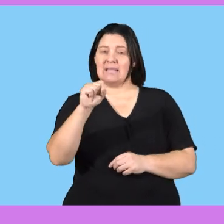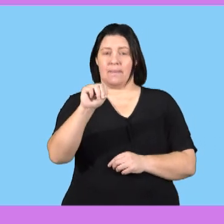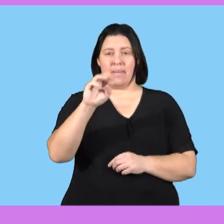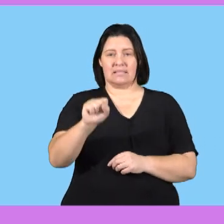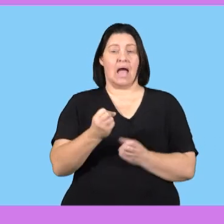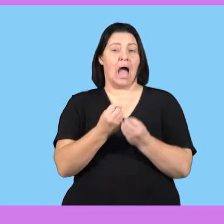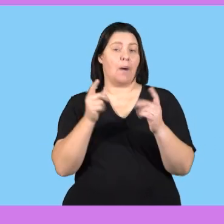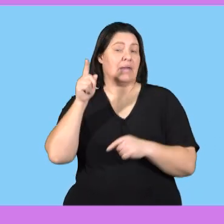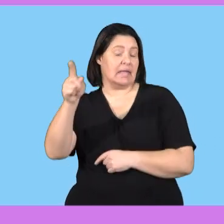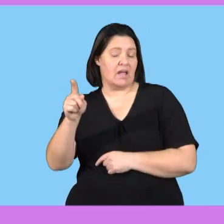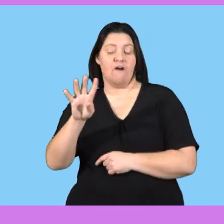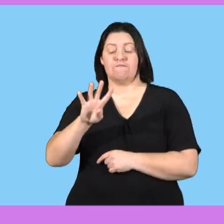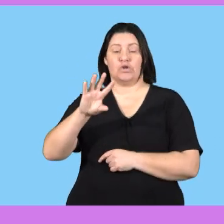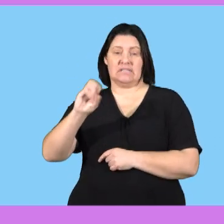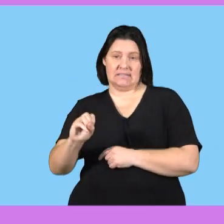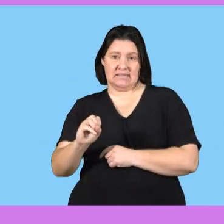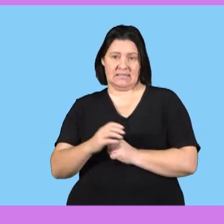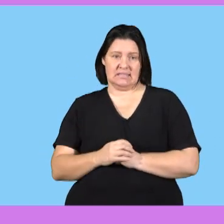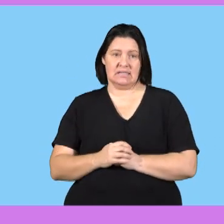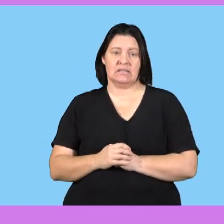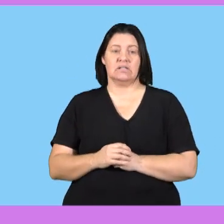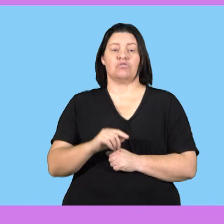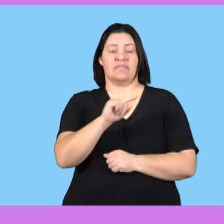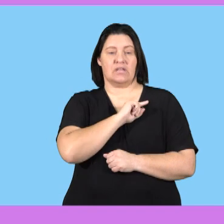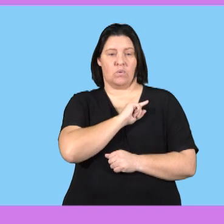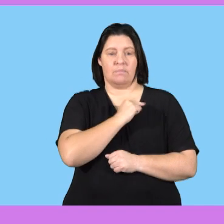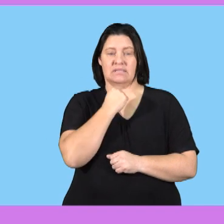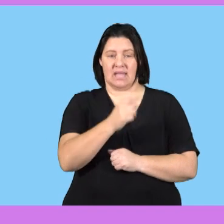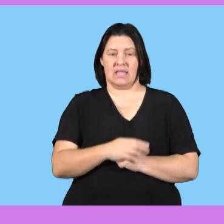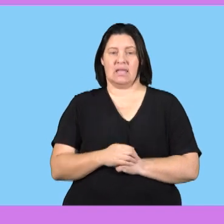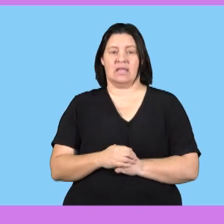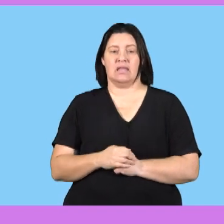SMS. How many SMSs? 40 of that, right? So therefore, I'm going to say